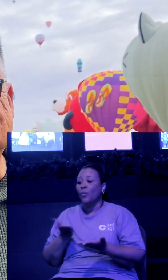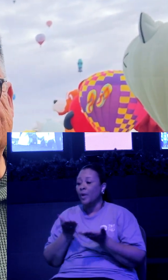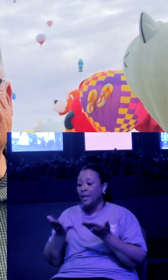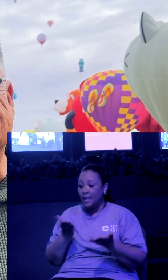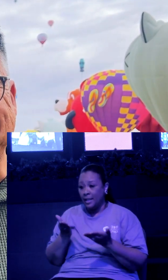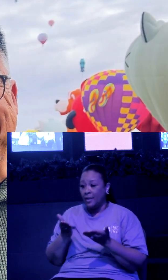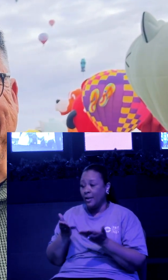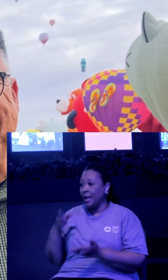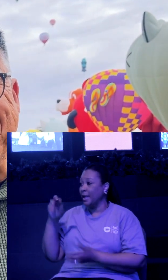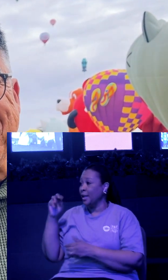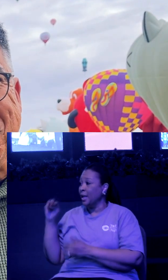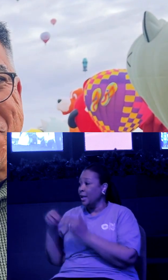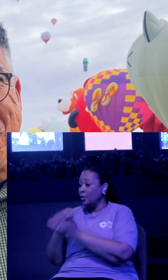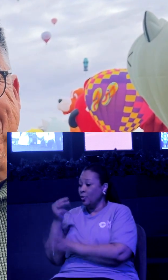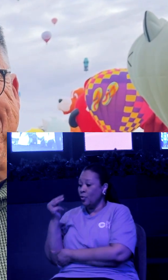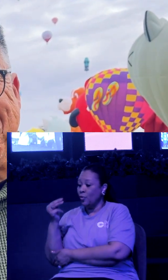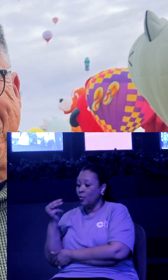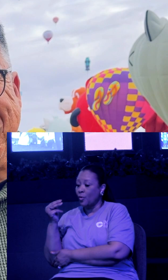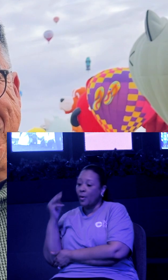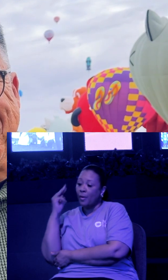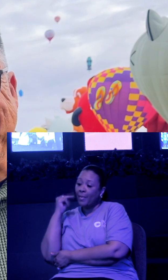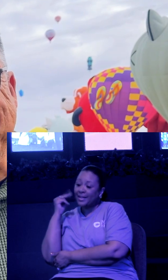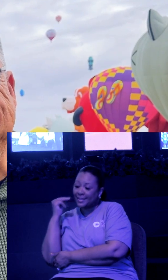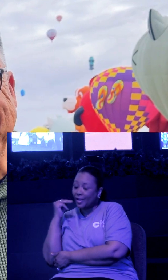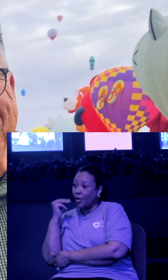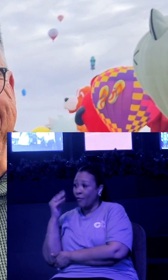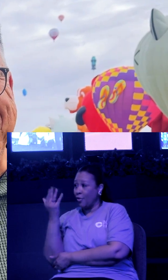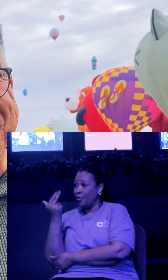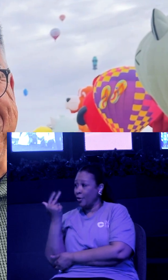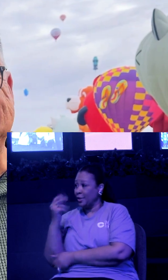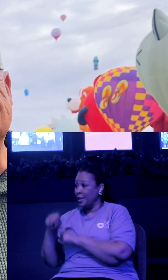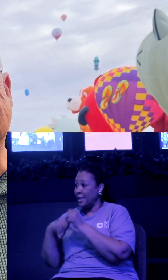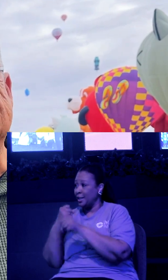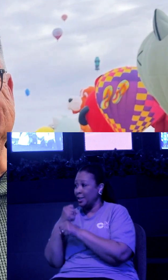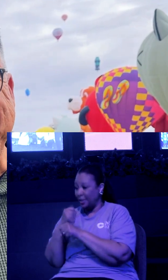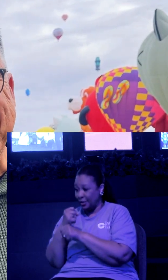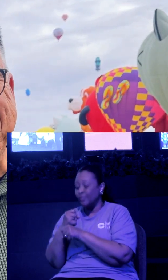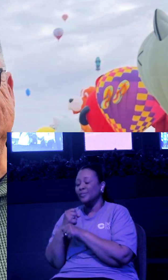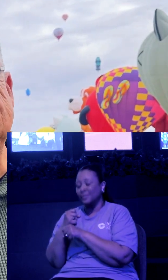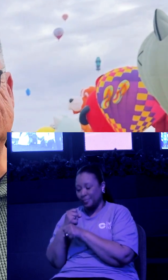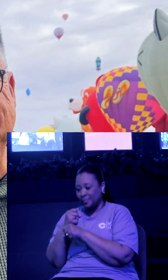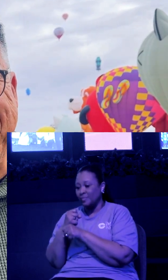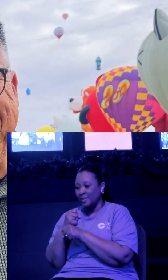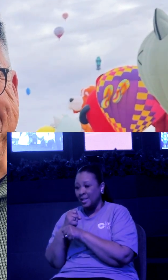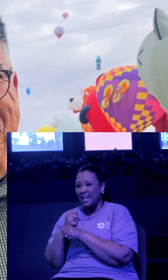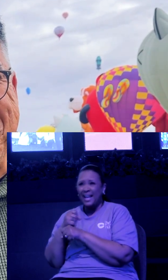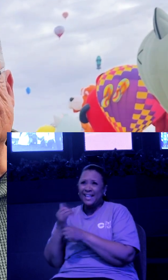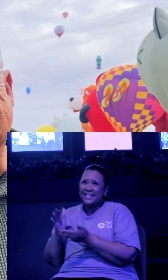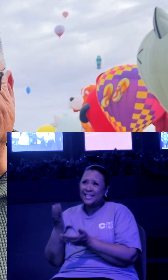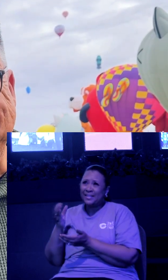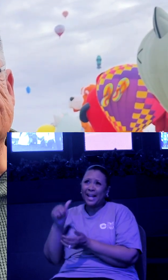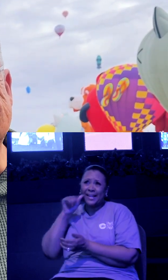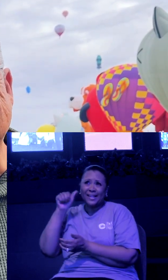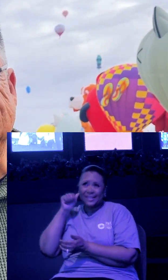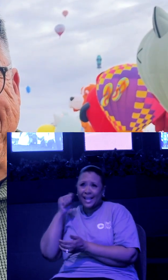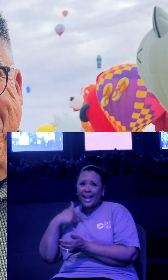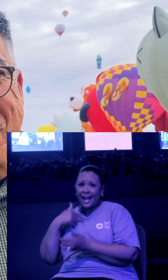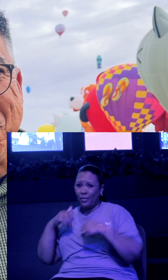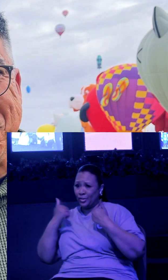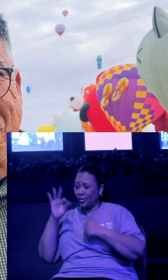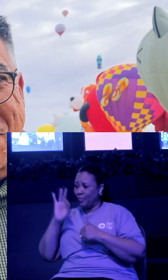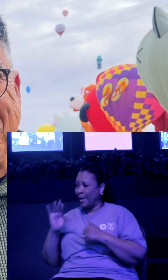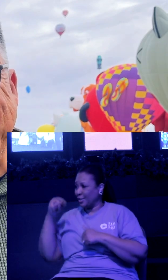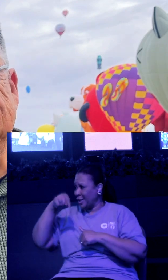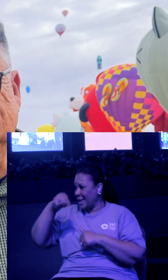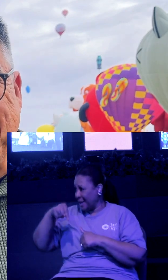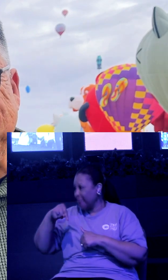in Albuquerque, New Mexico. We've been here for 13 years. It seems like just yesterday I was a student pastor at community.